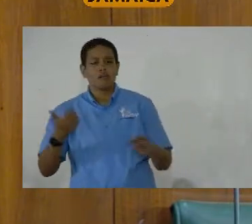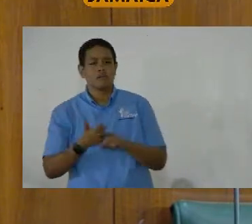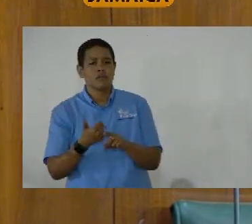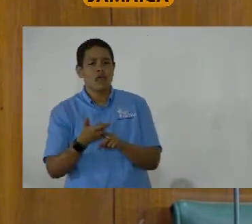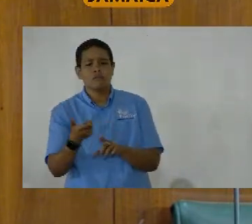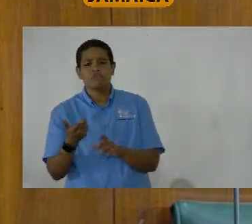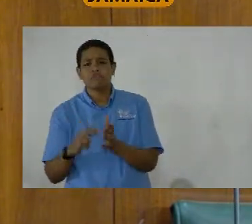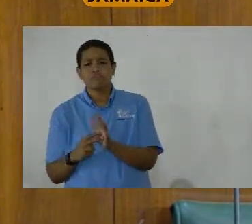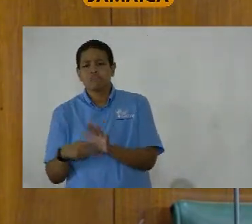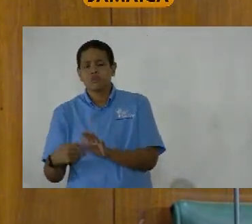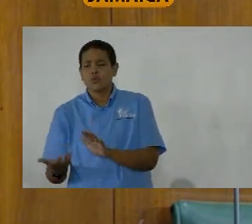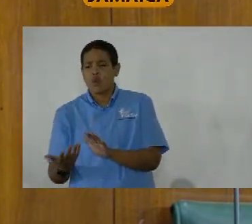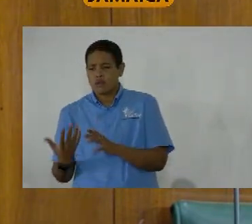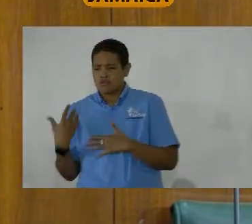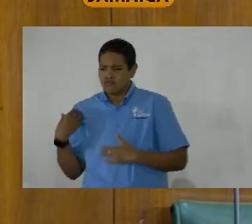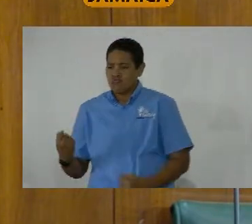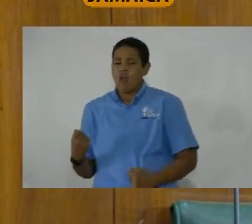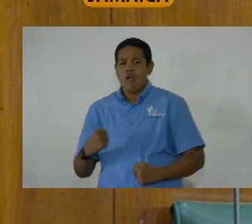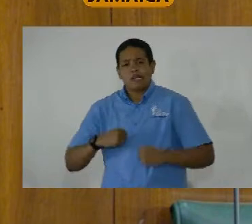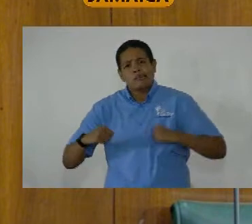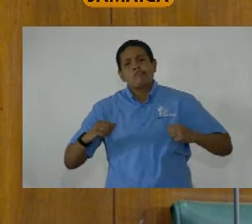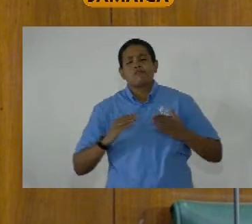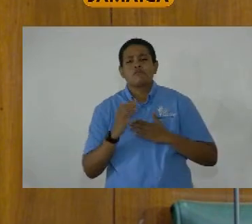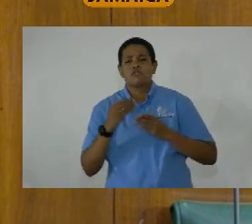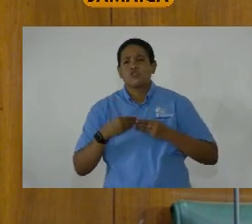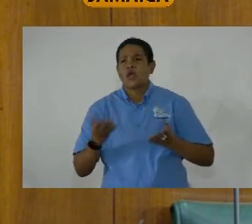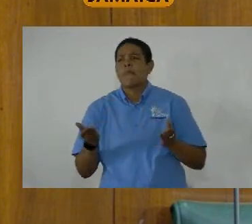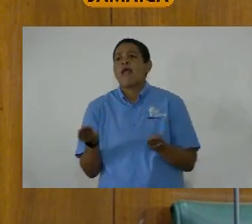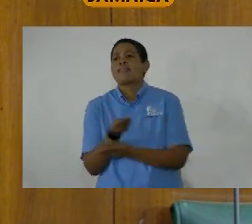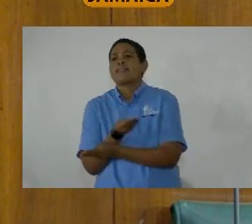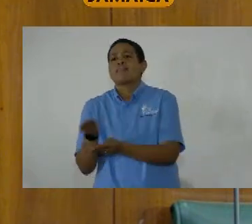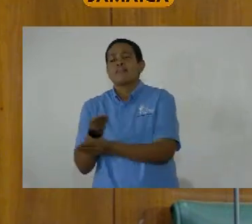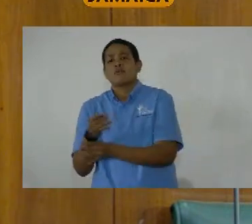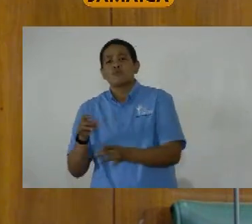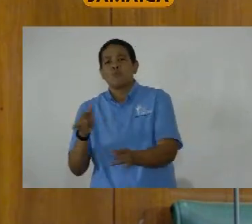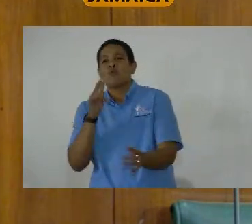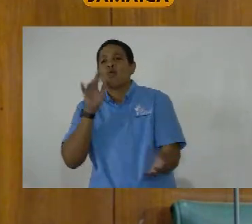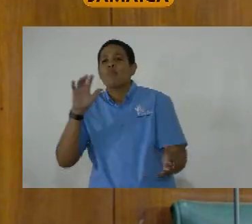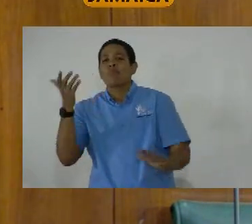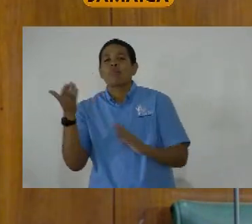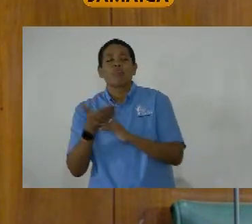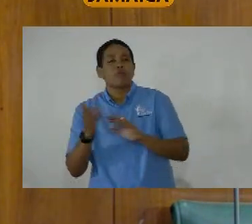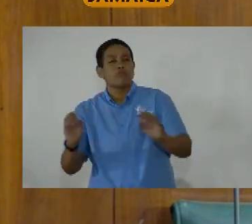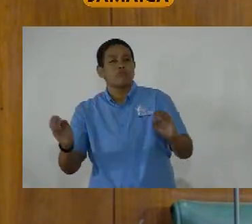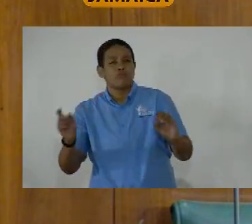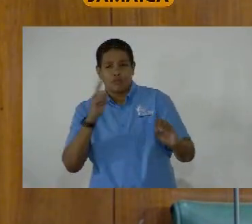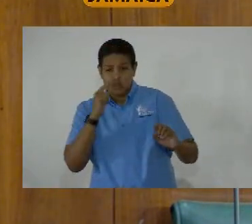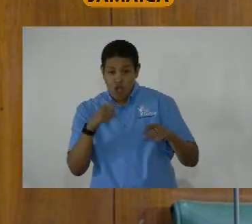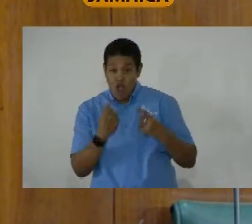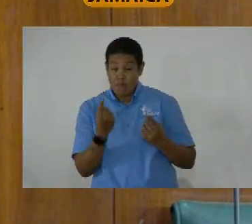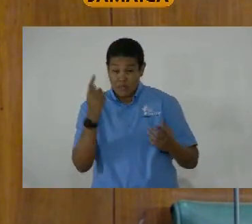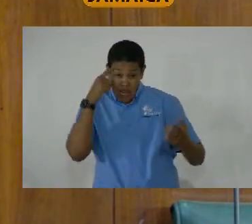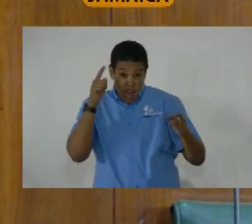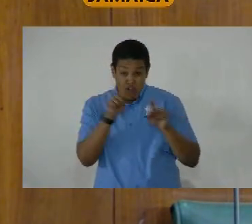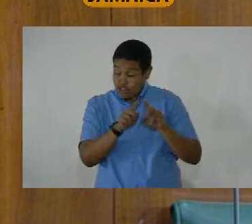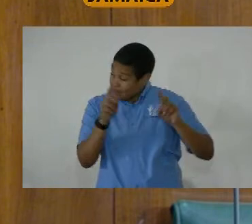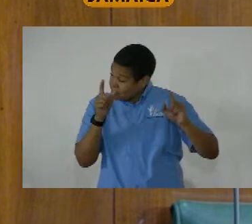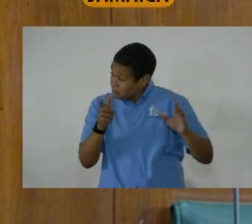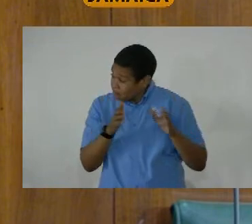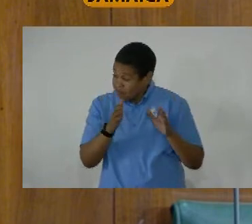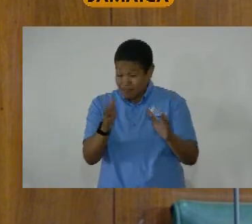resilient supply chain, and even though the opposition agrees that the path to immediate economic